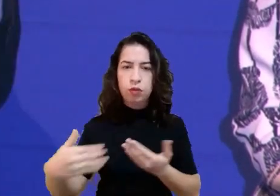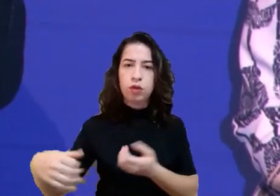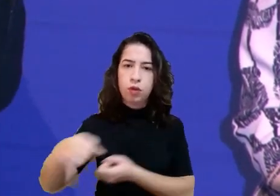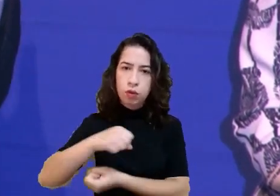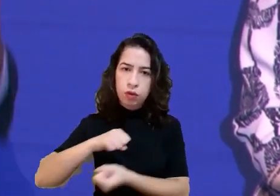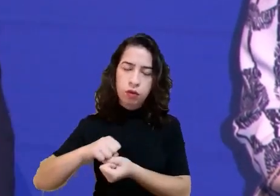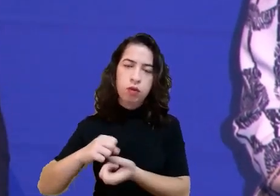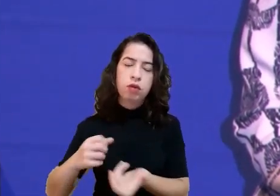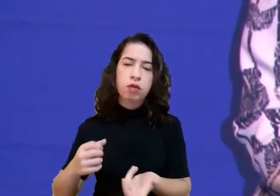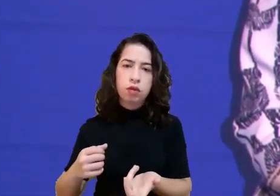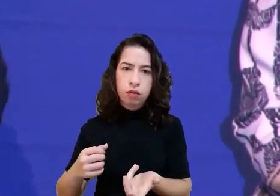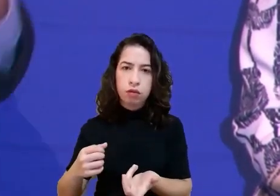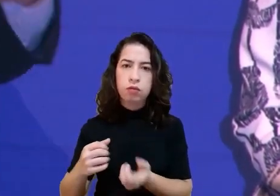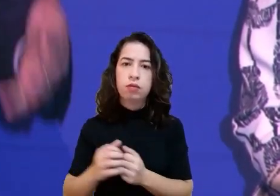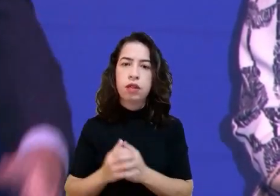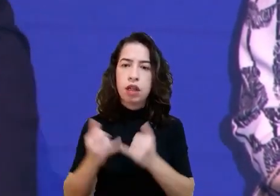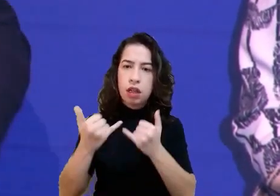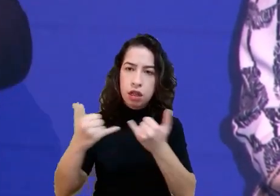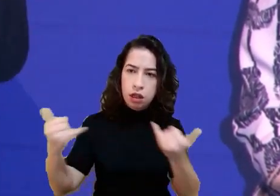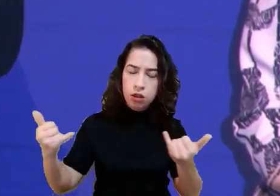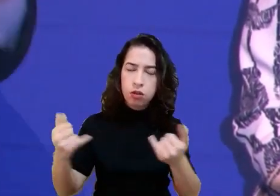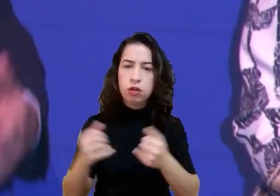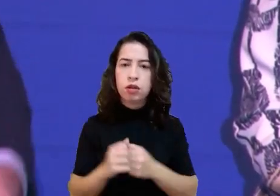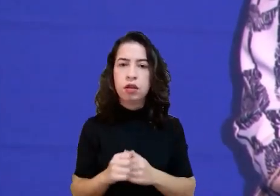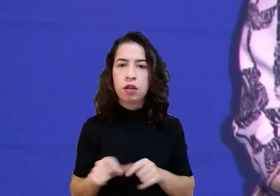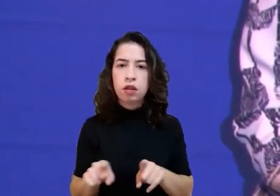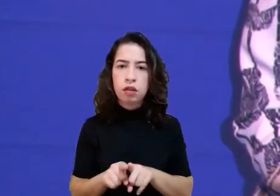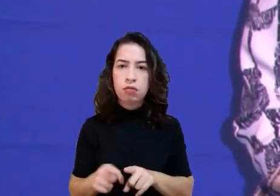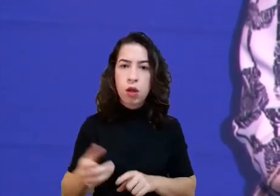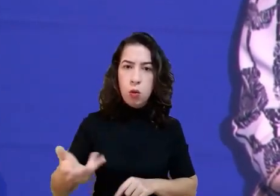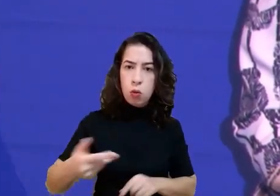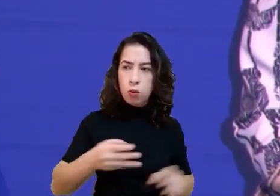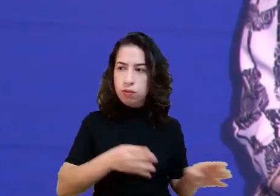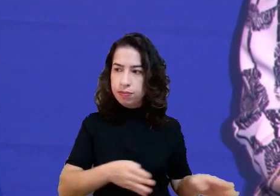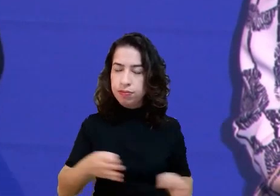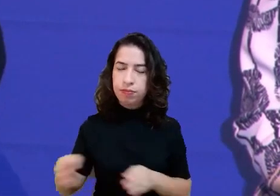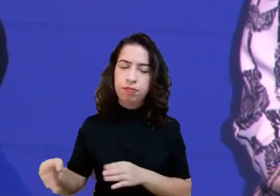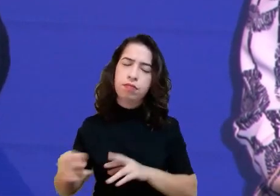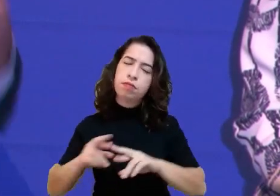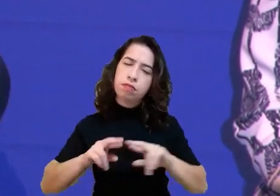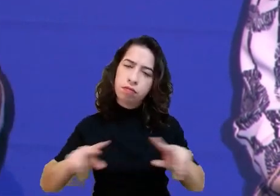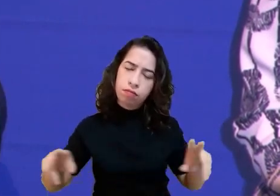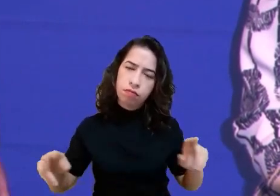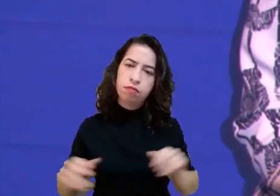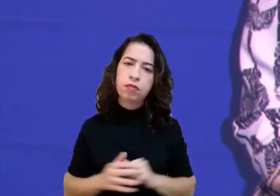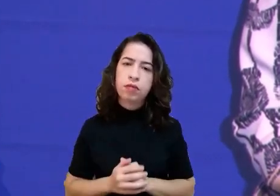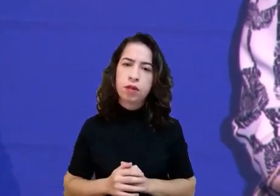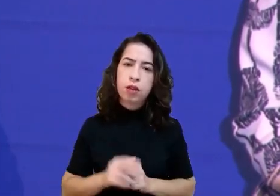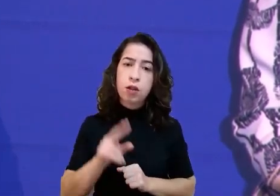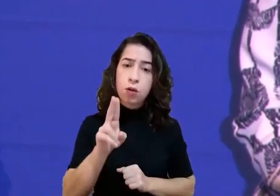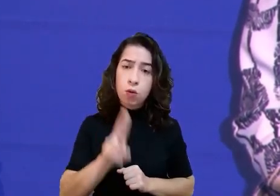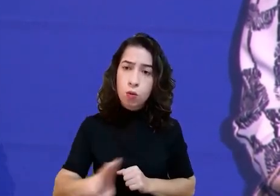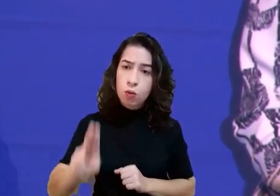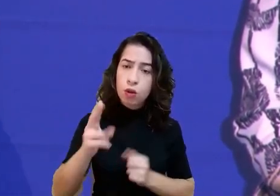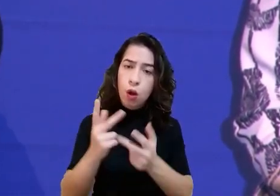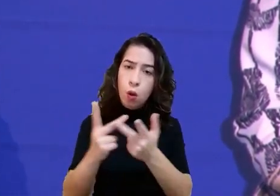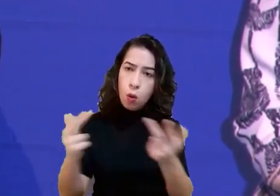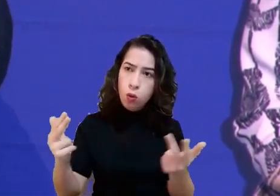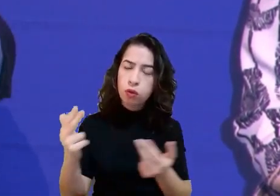sustainability, energy preservation, optimization of processes, and reuse of natural